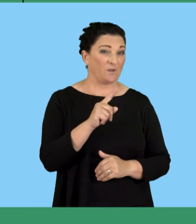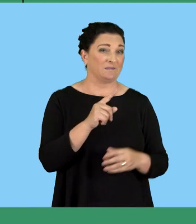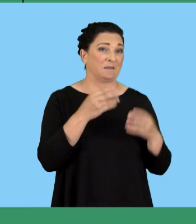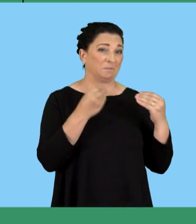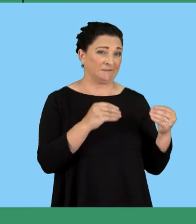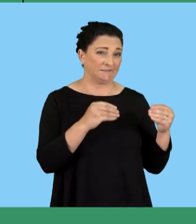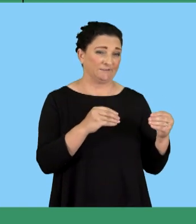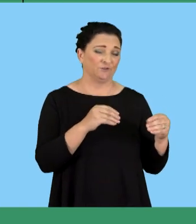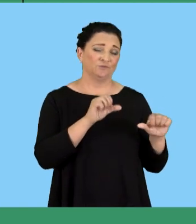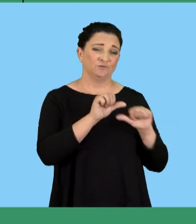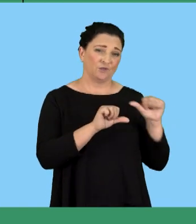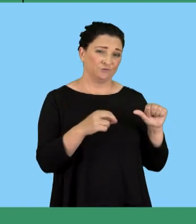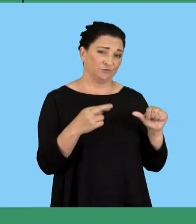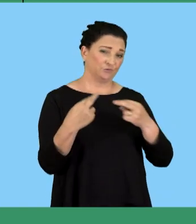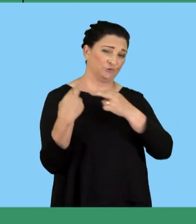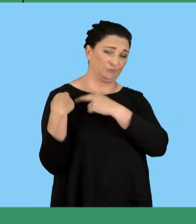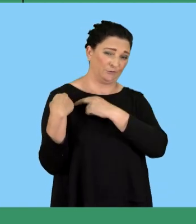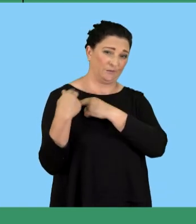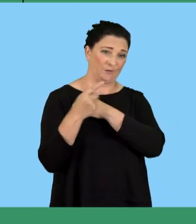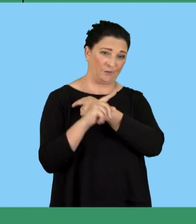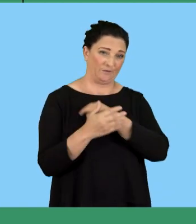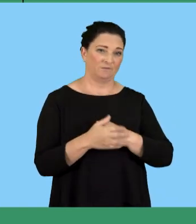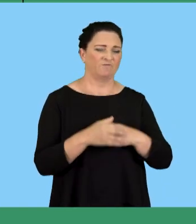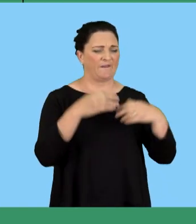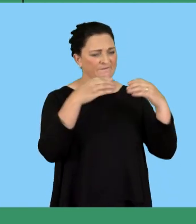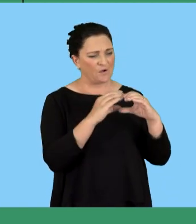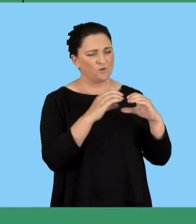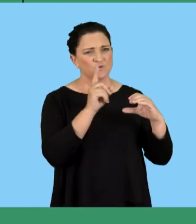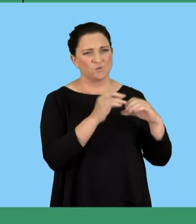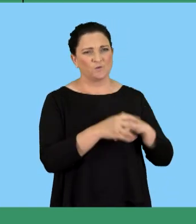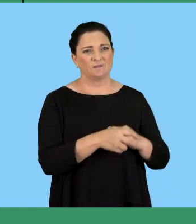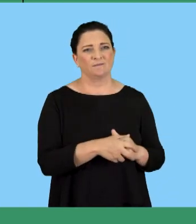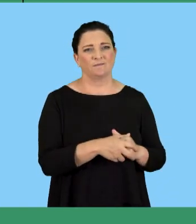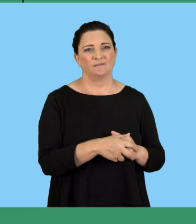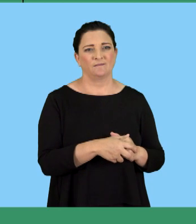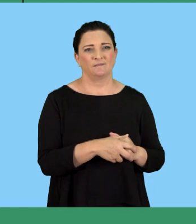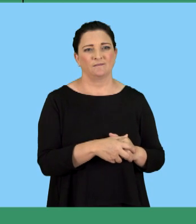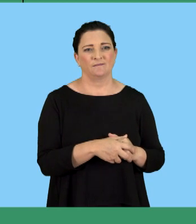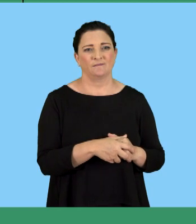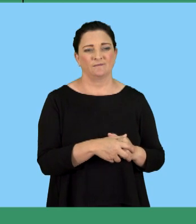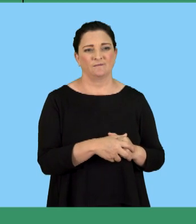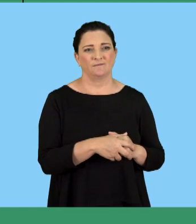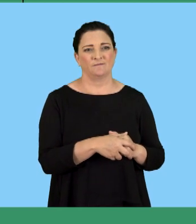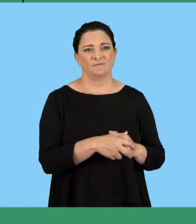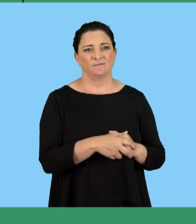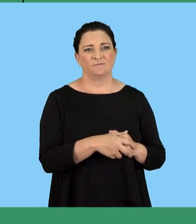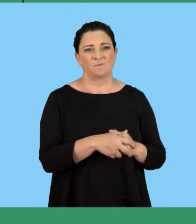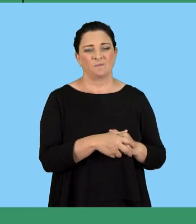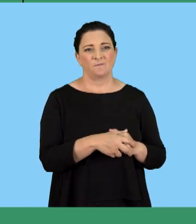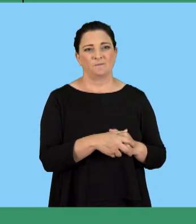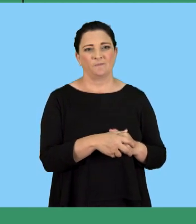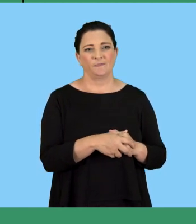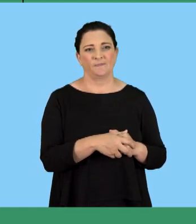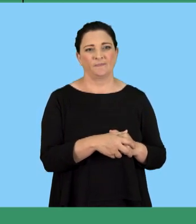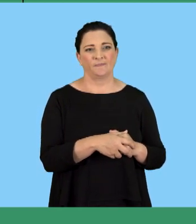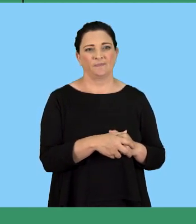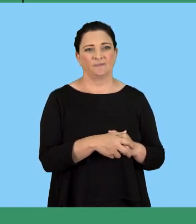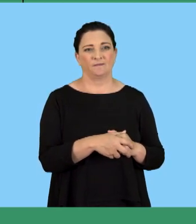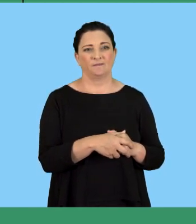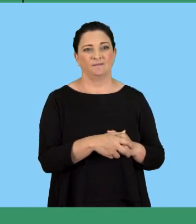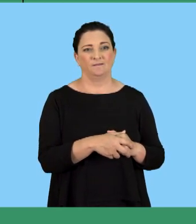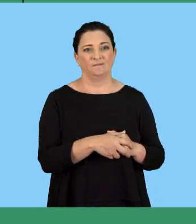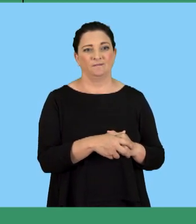living, this is actively committing money and resources towards uplifting the